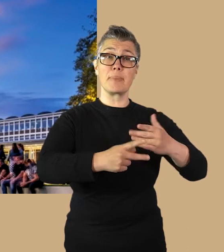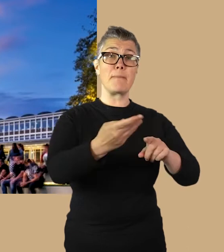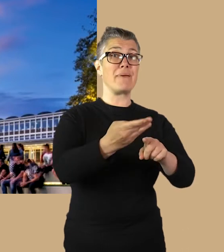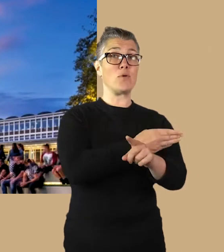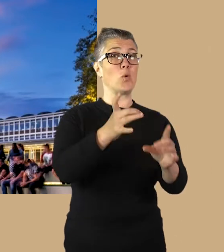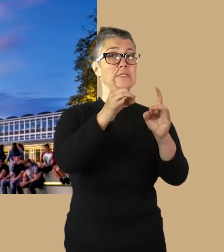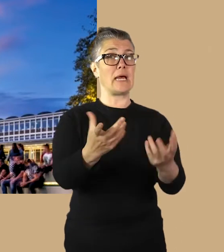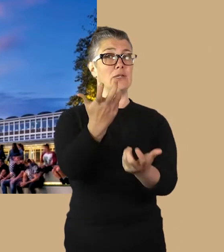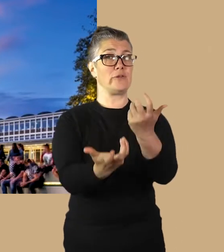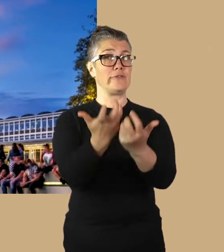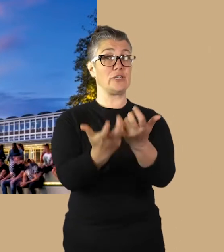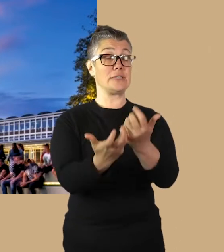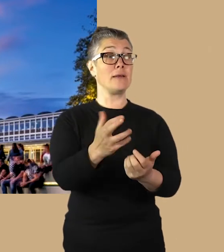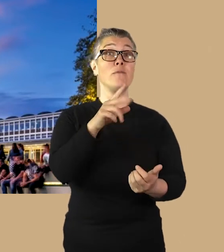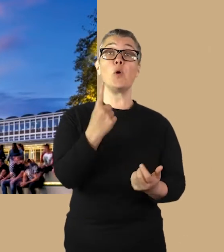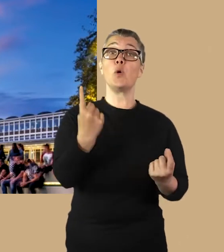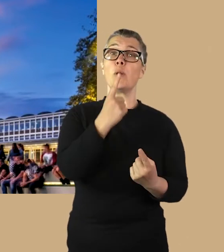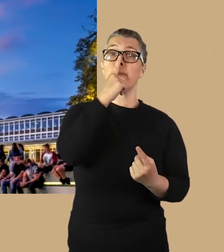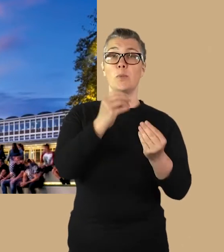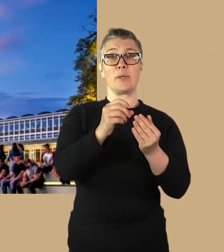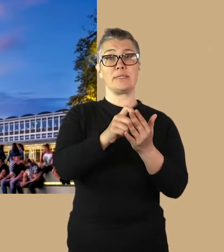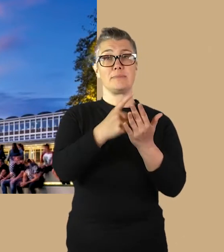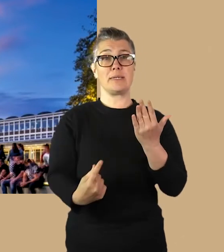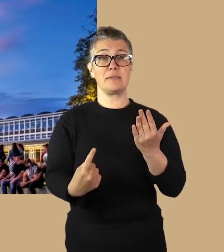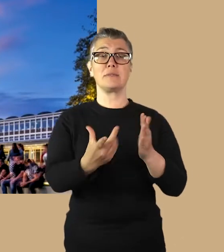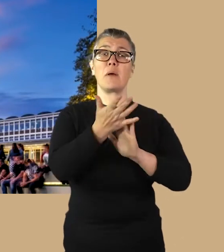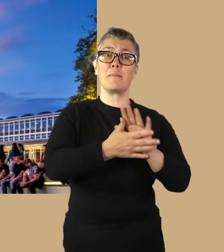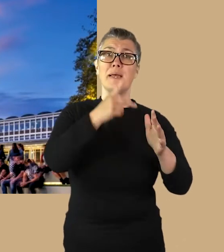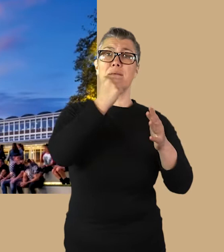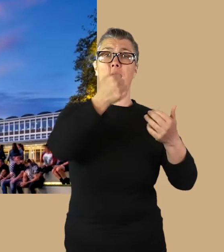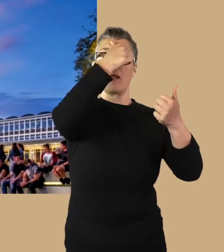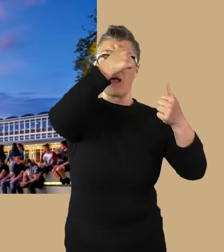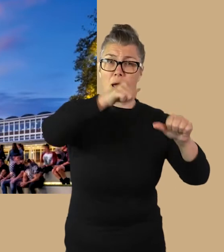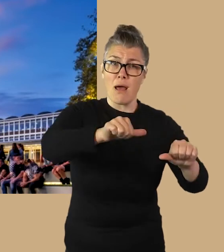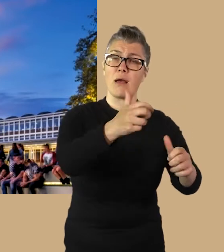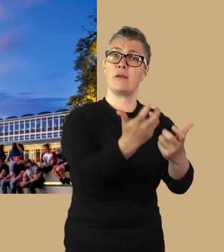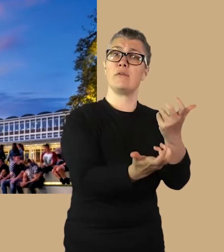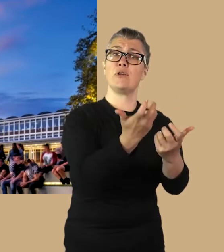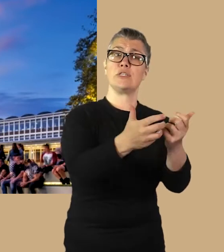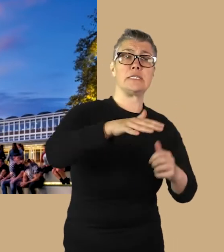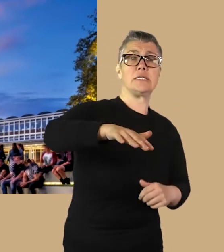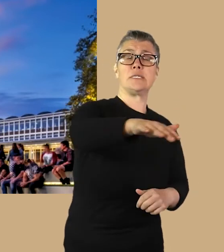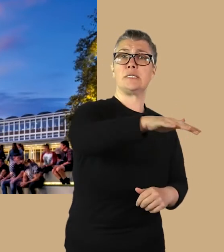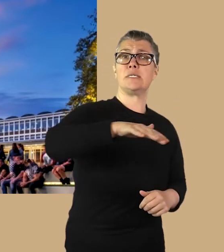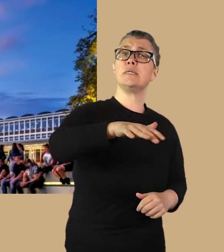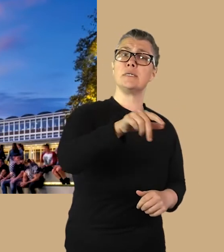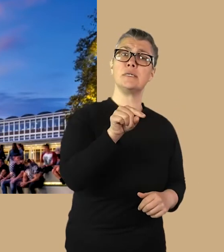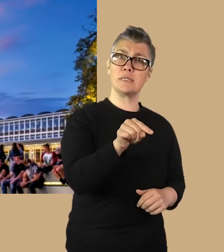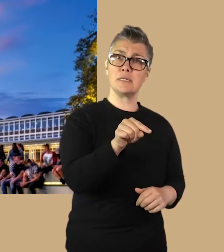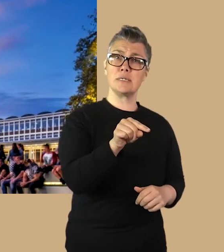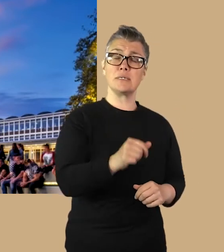before the start of universities for people with a disability, to get to know the university